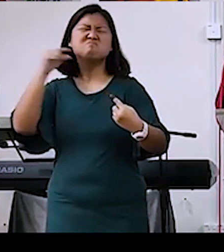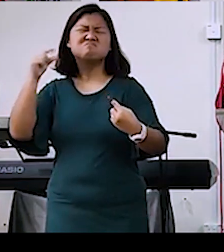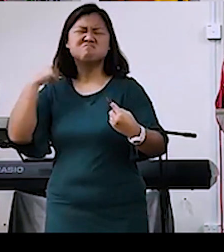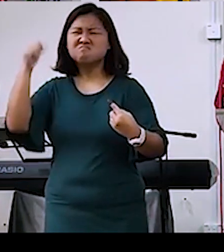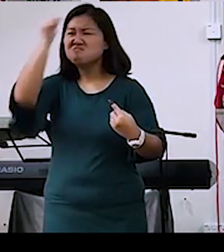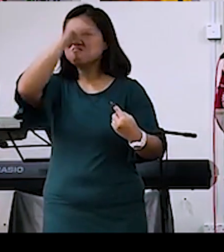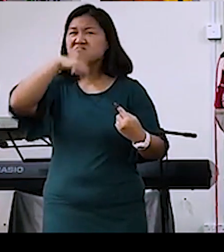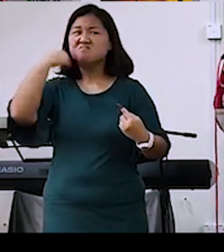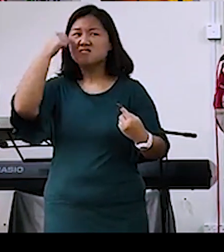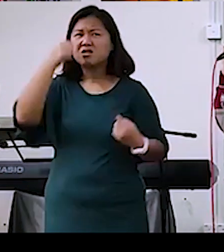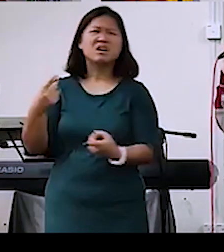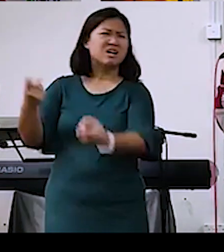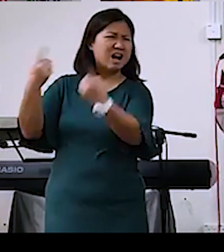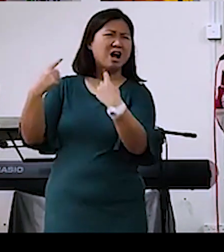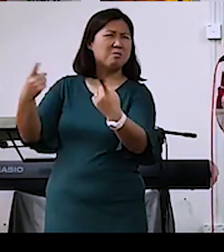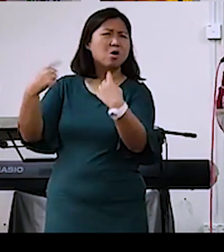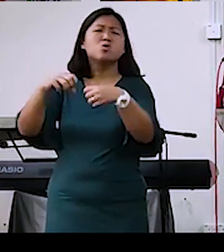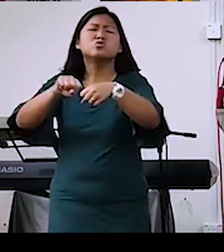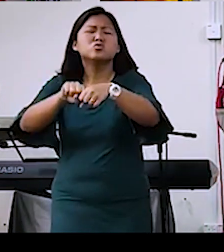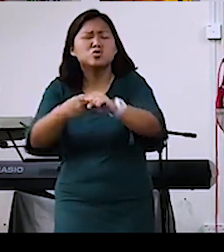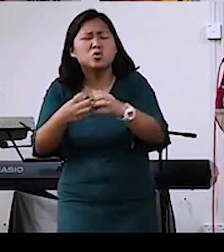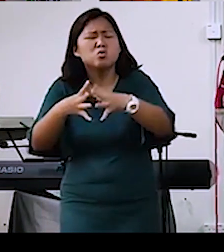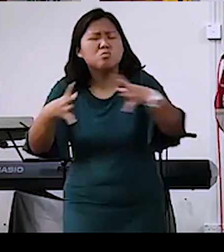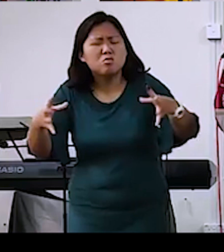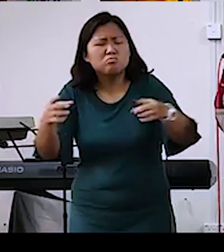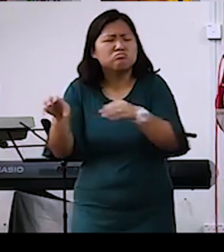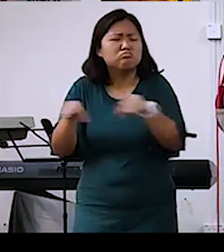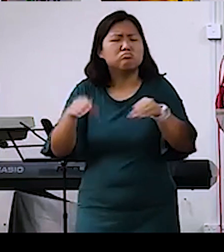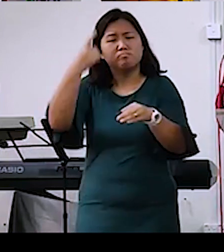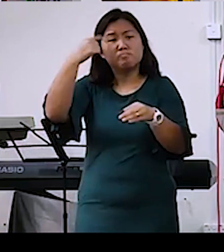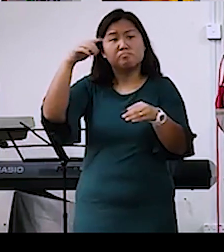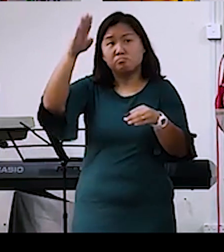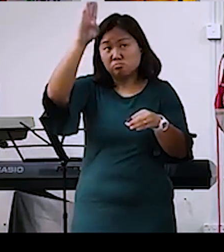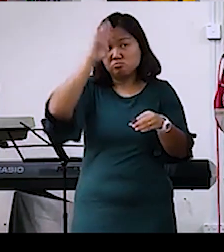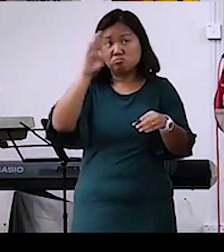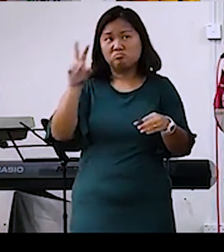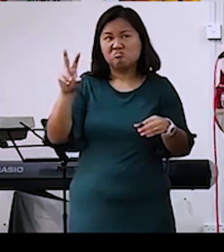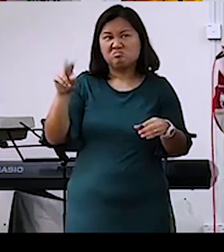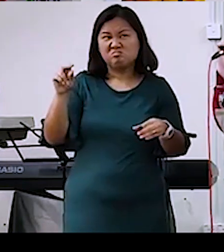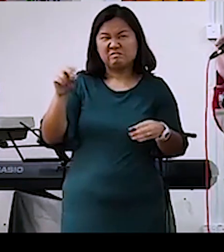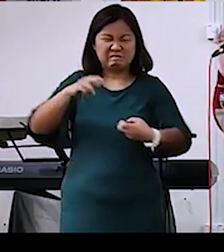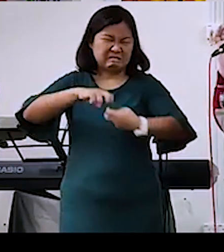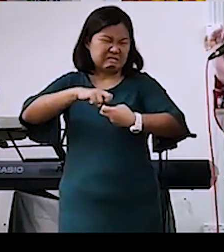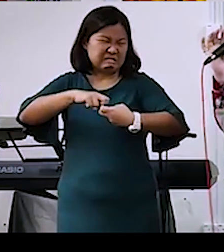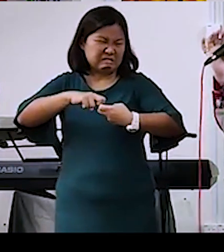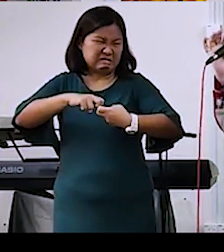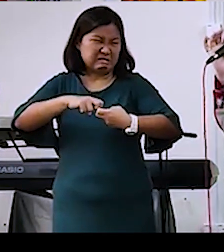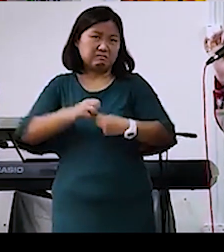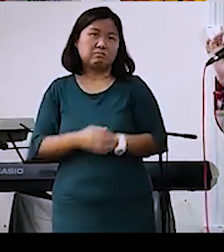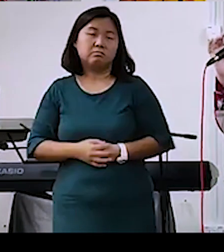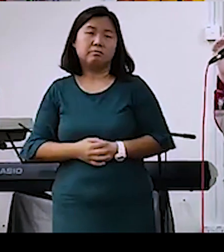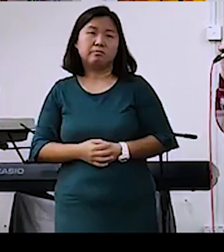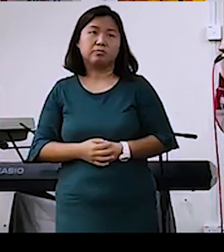done, virtually, physically, whatever it is." Okay, so ministry is not difficult to do ministry. Ministry is not about your